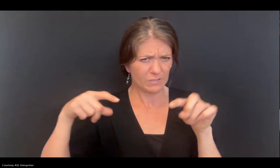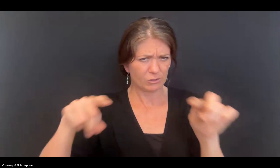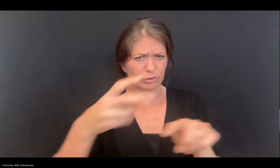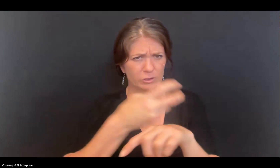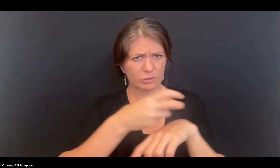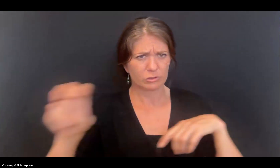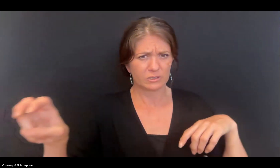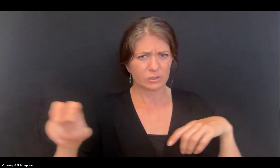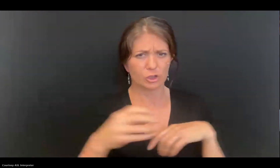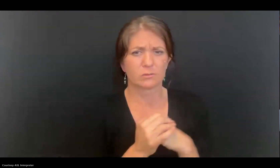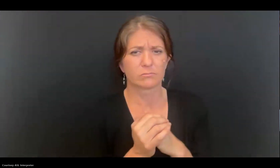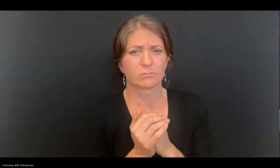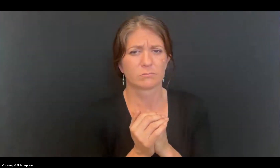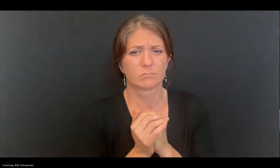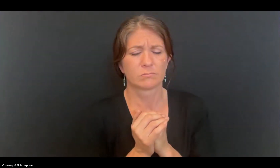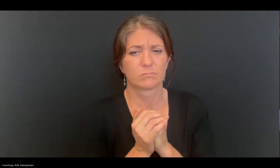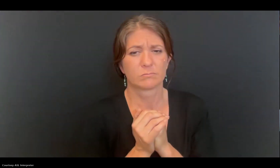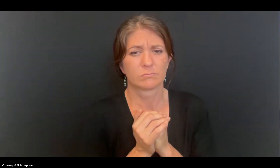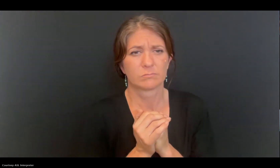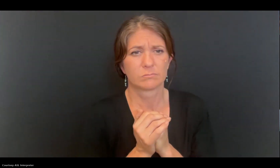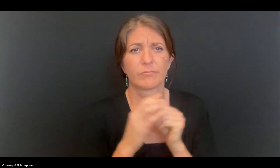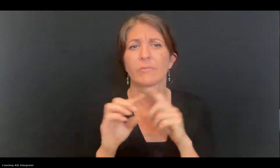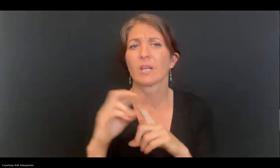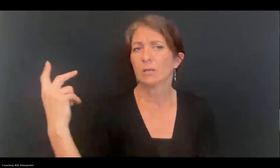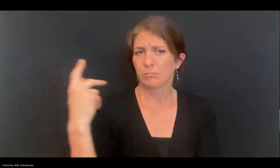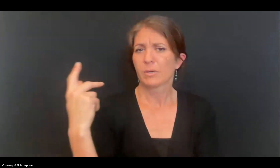have happened then. But we can